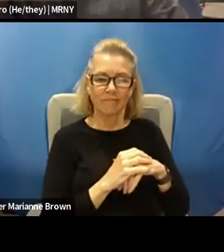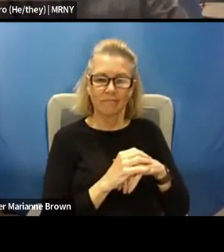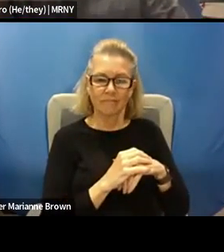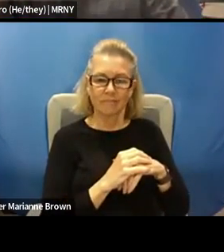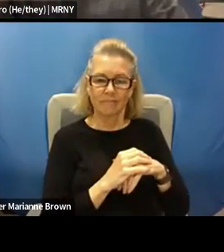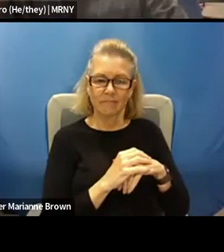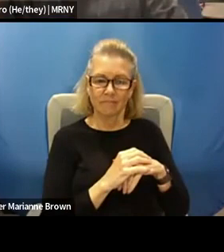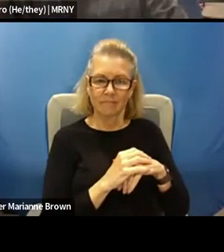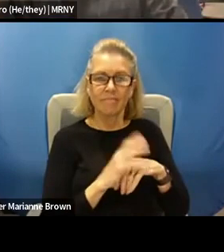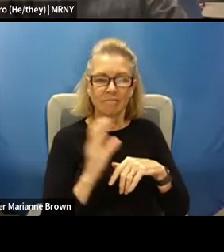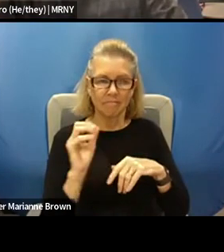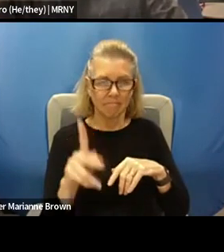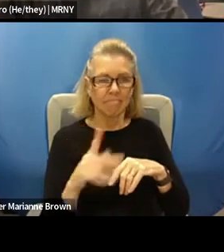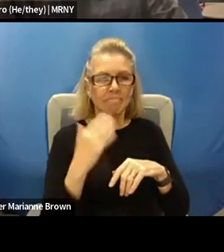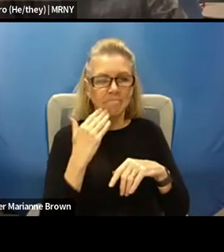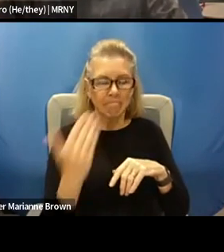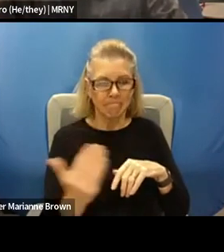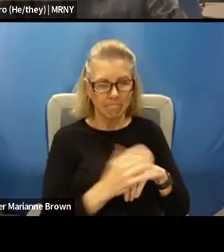Thank you.